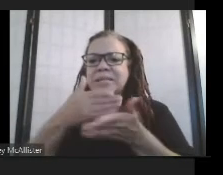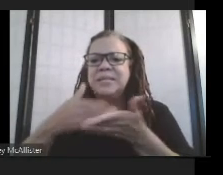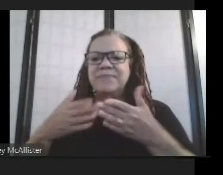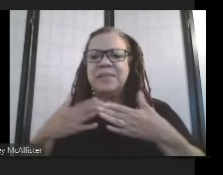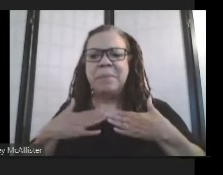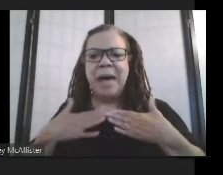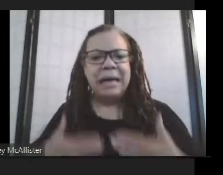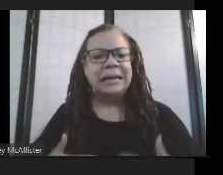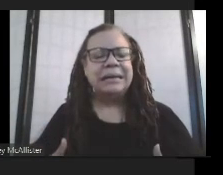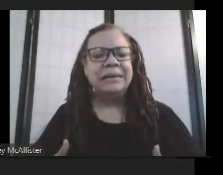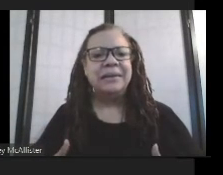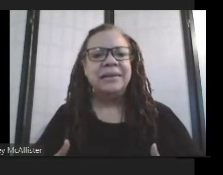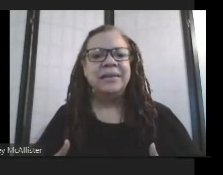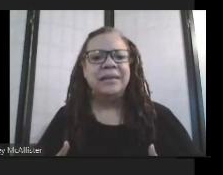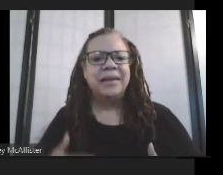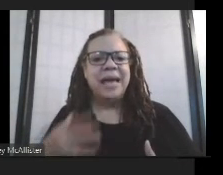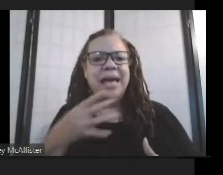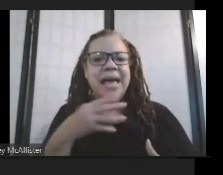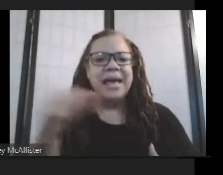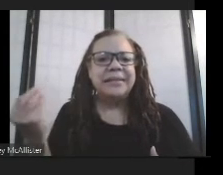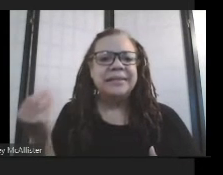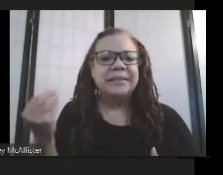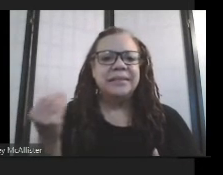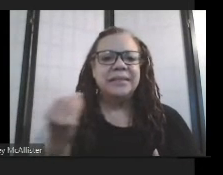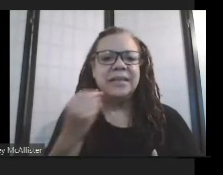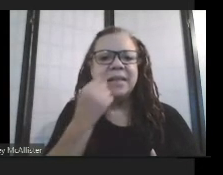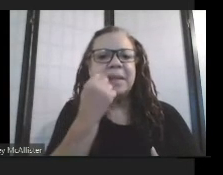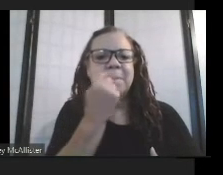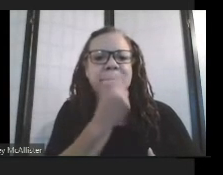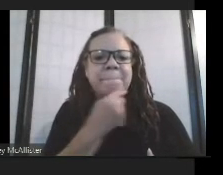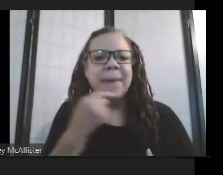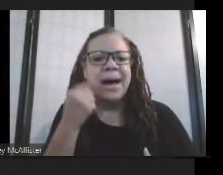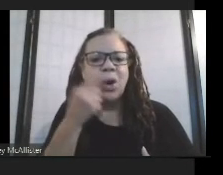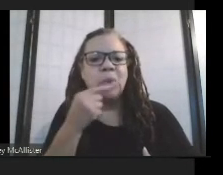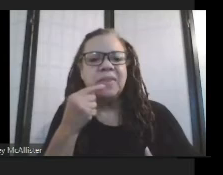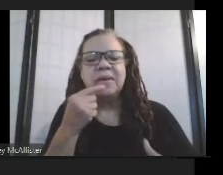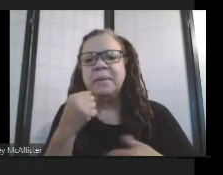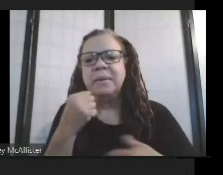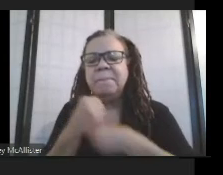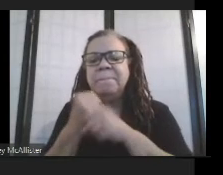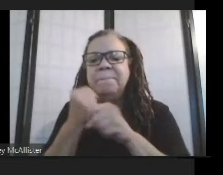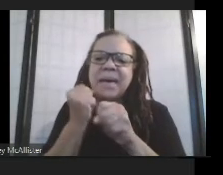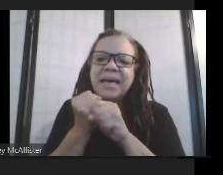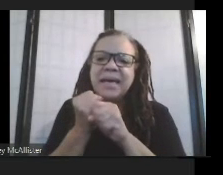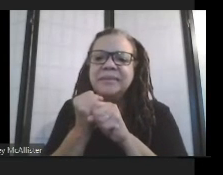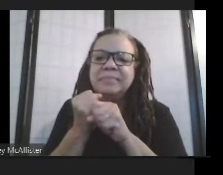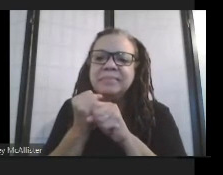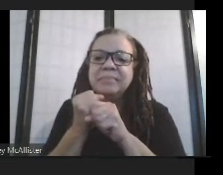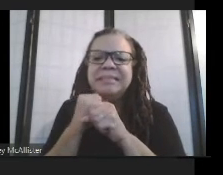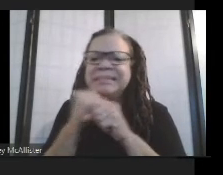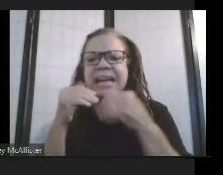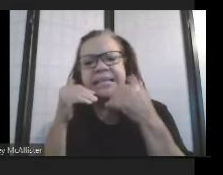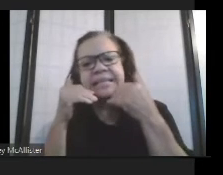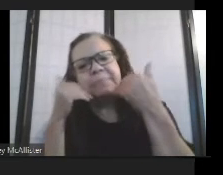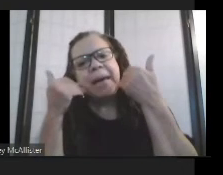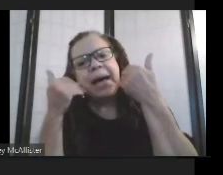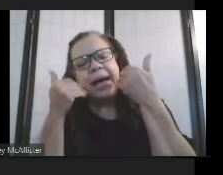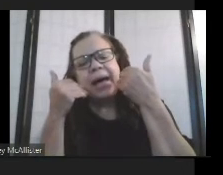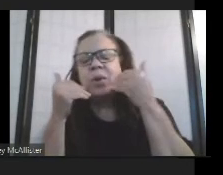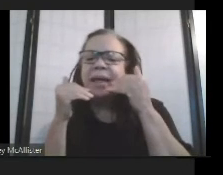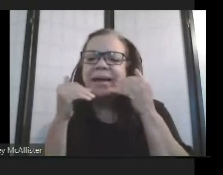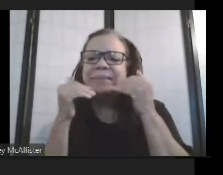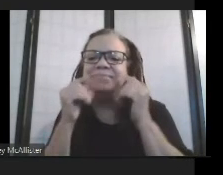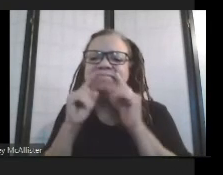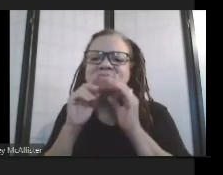parts, and the mouth making kind of not quite a